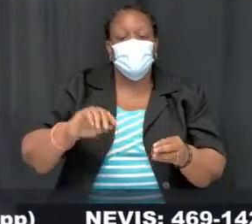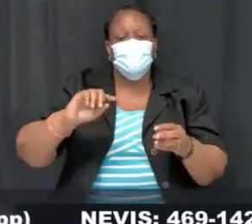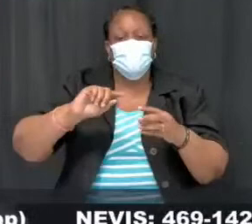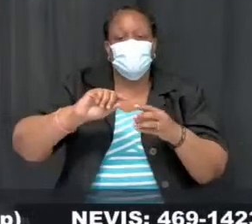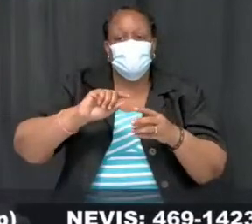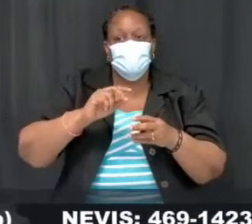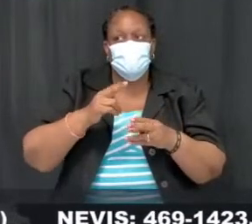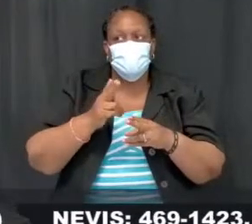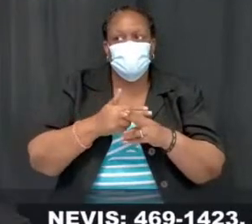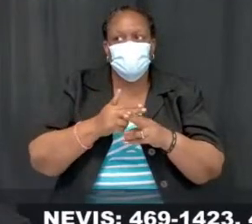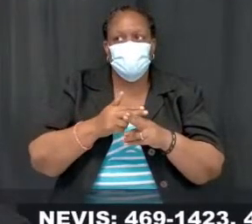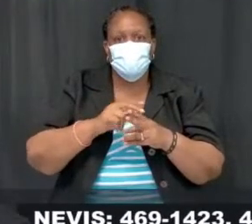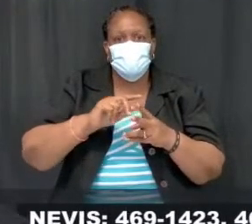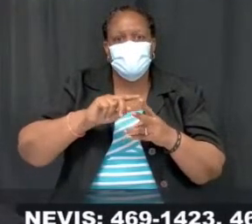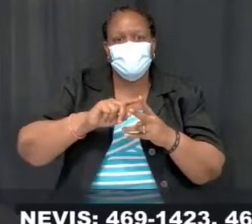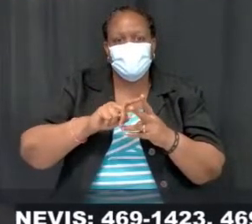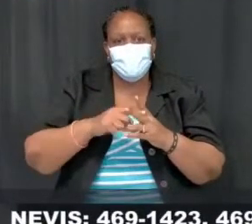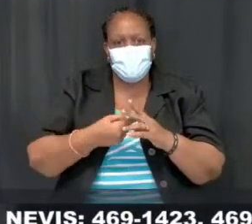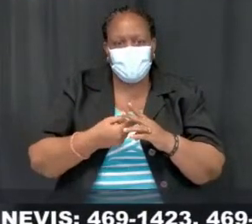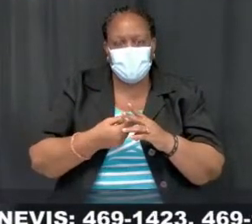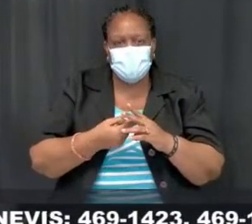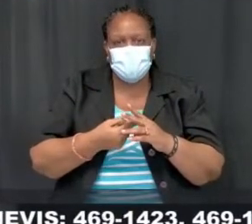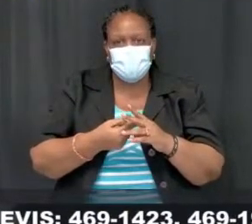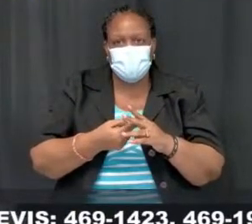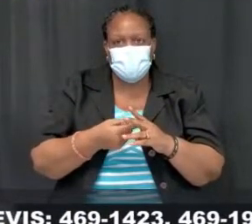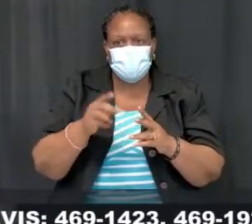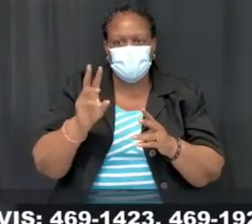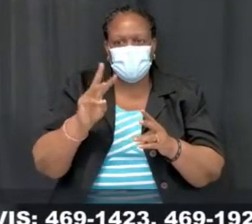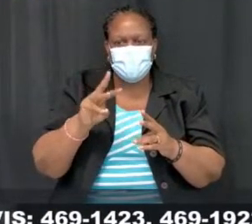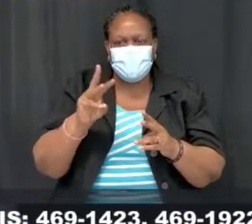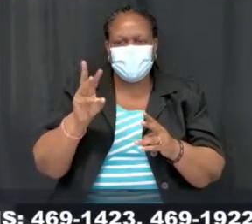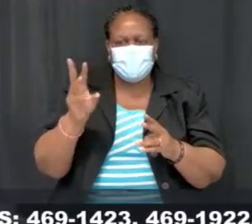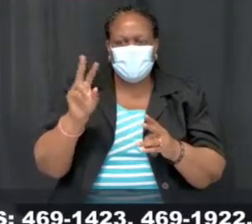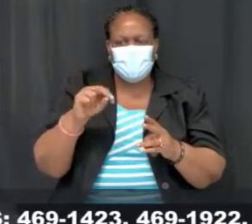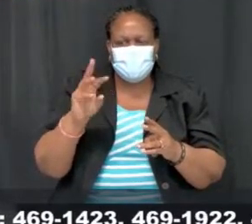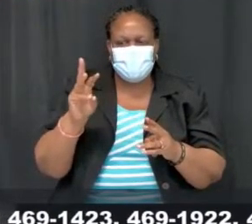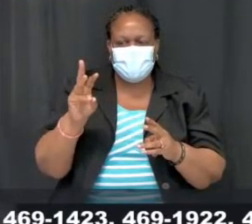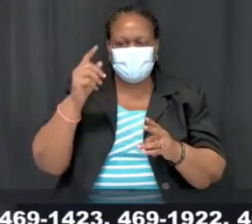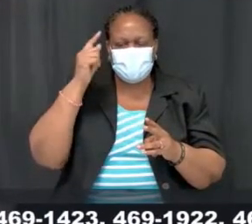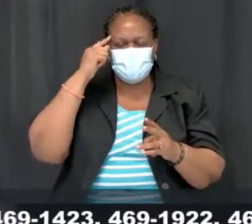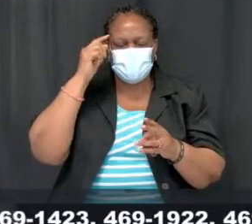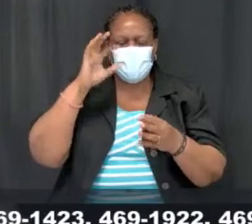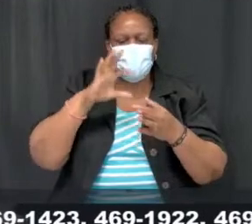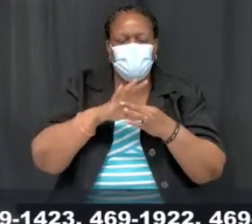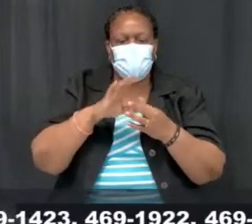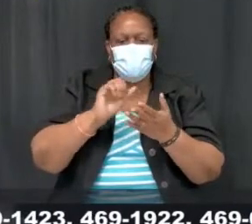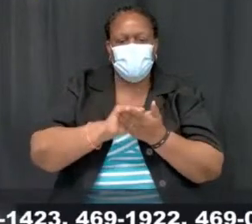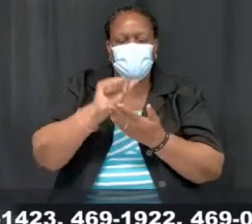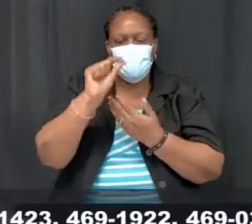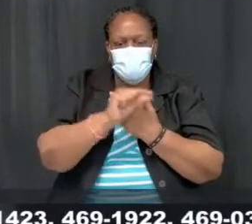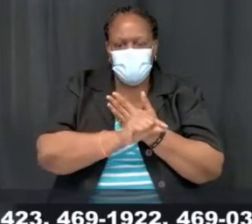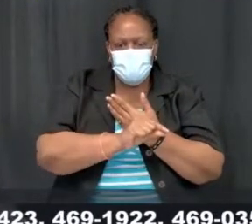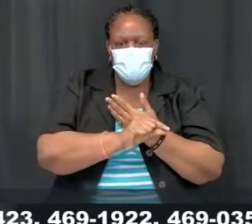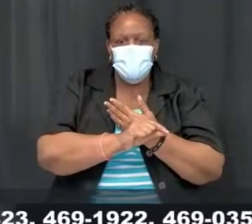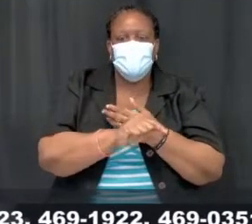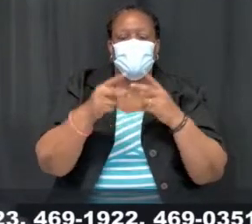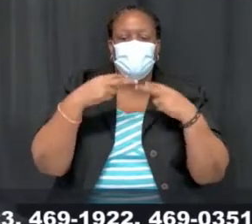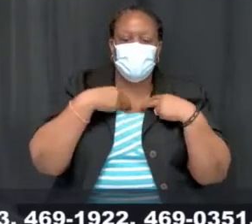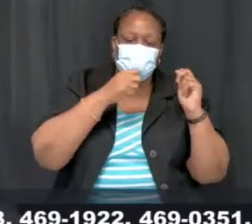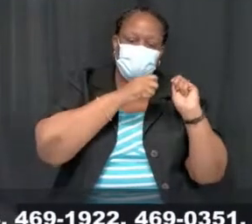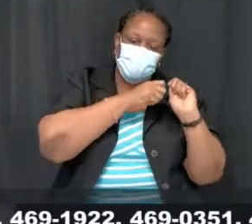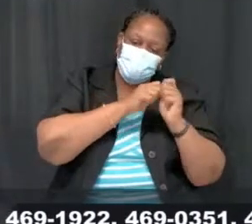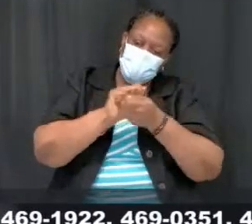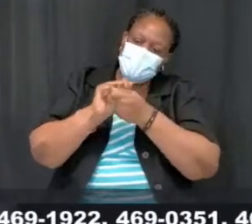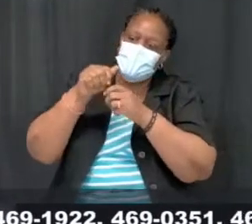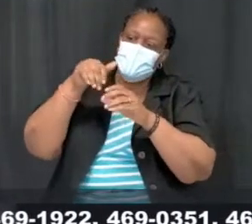Again, we want to continue to encourage you to adhere to the protocols, and we are excited